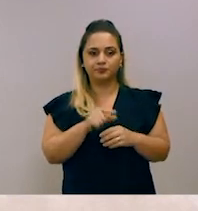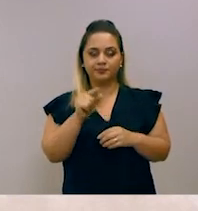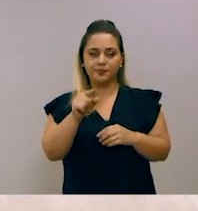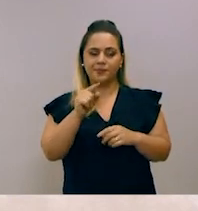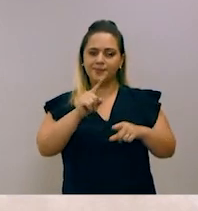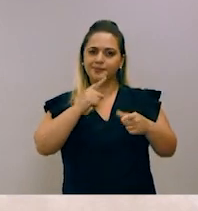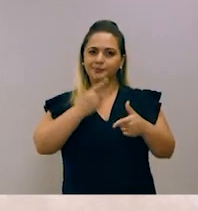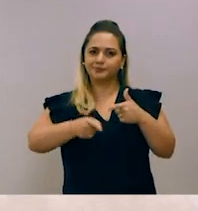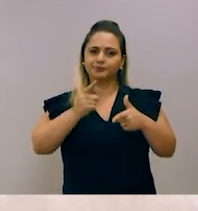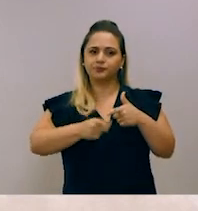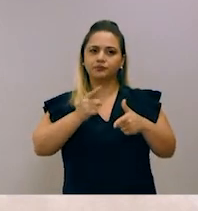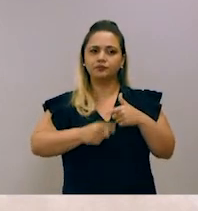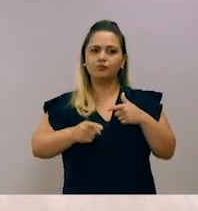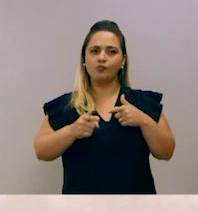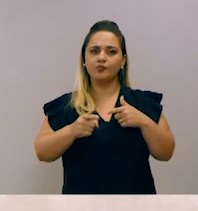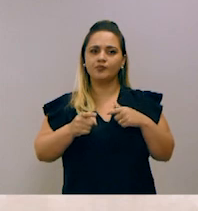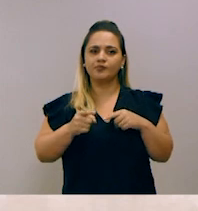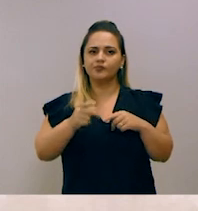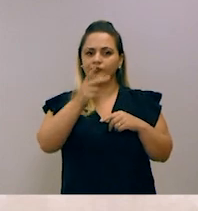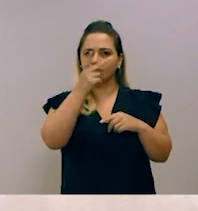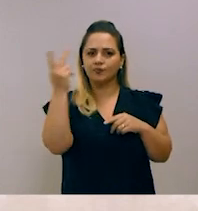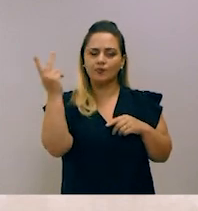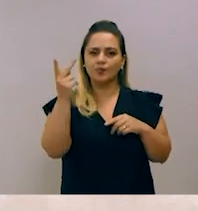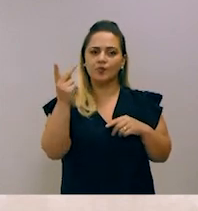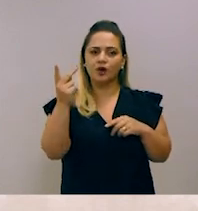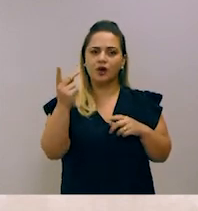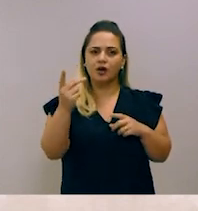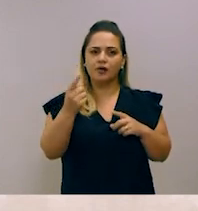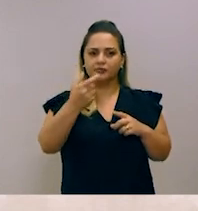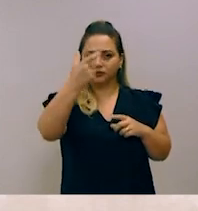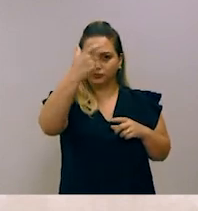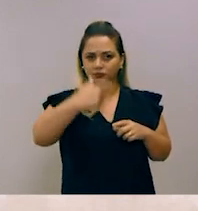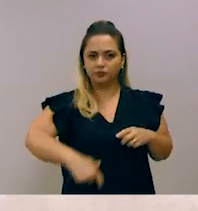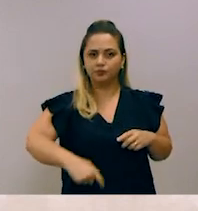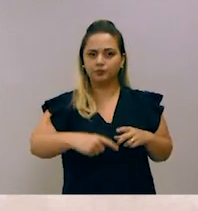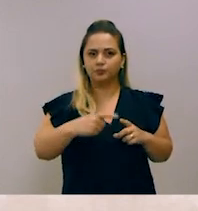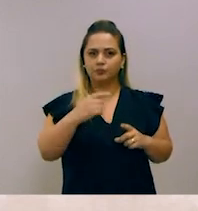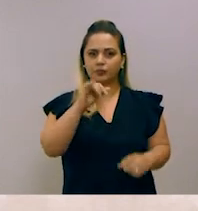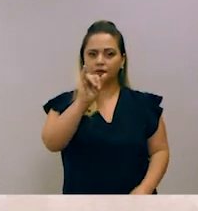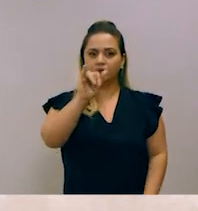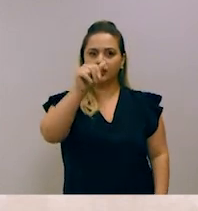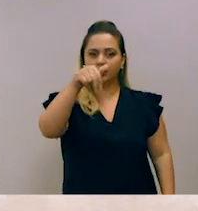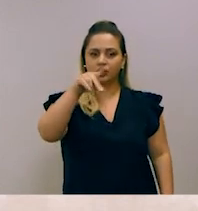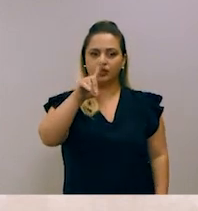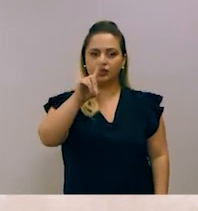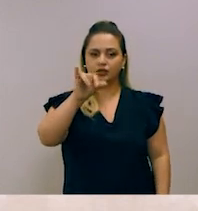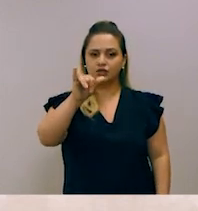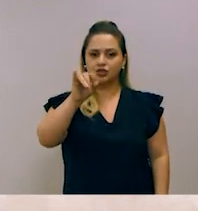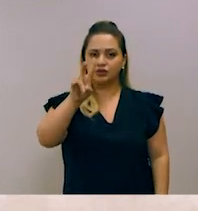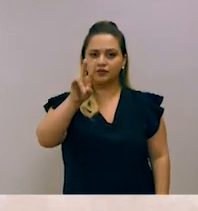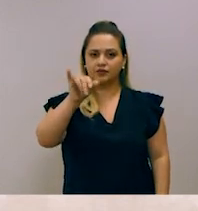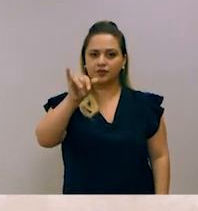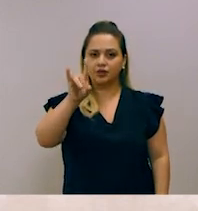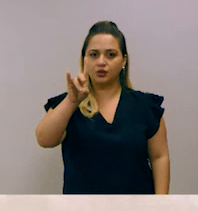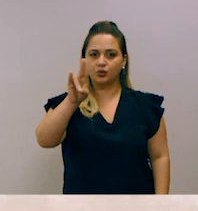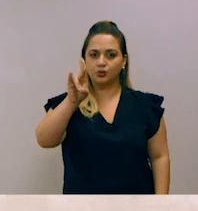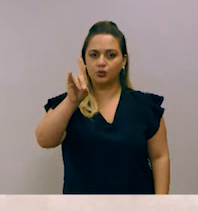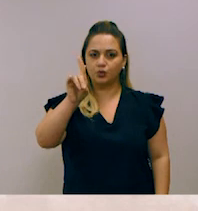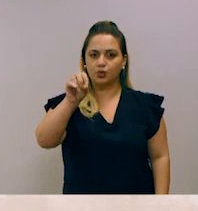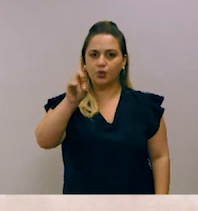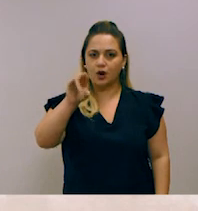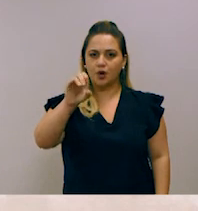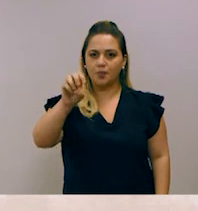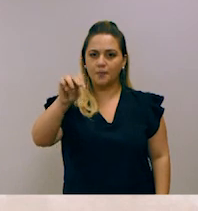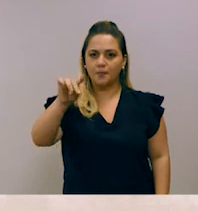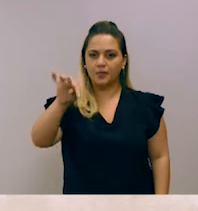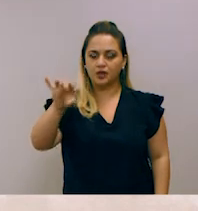case, and the problem was the word individually, that it was not in the original